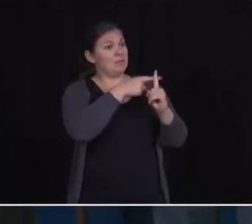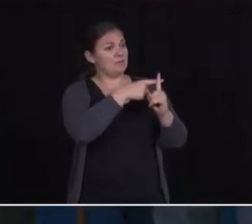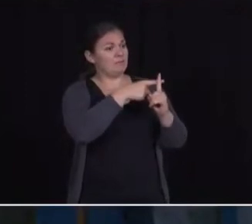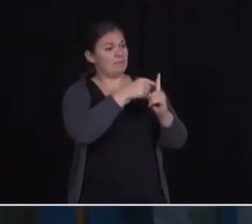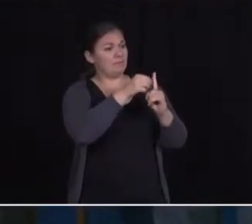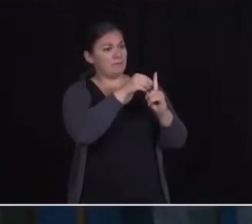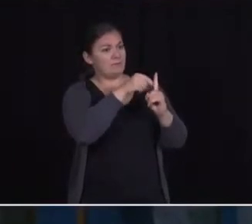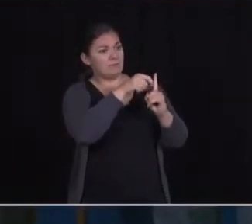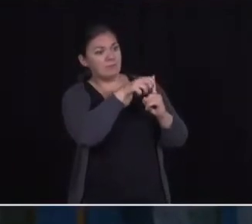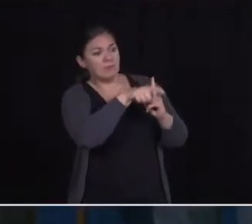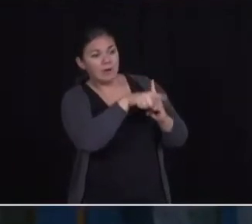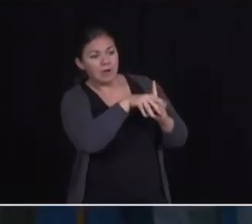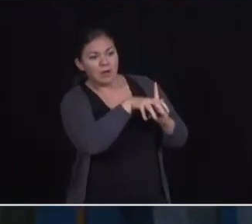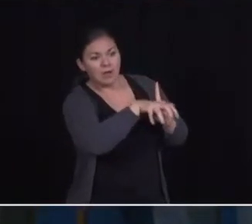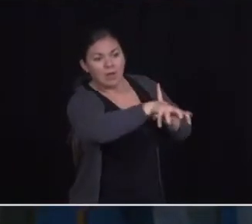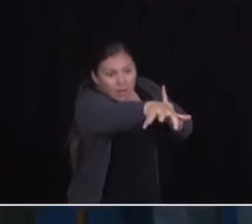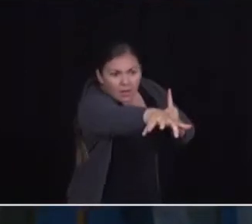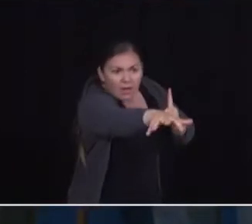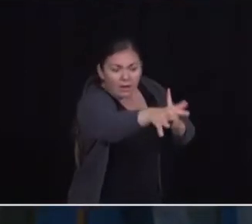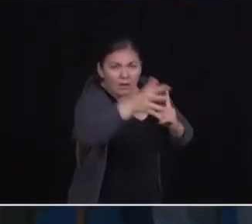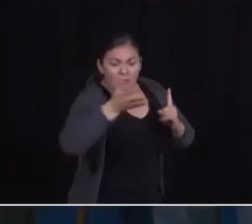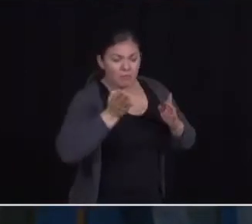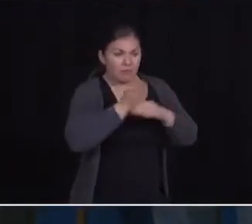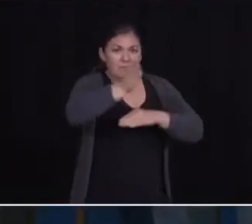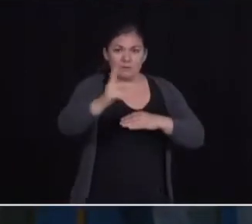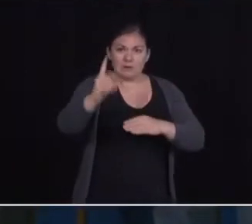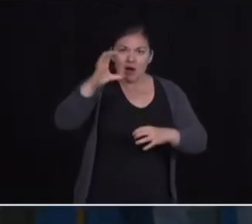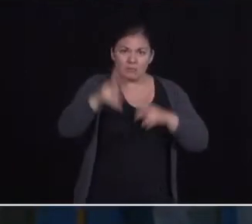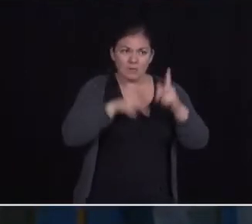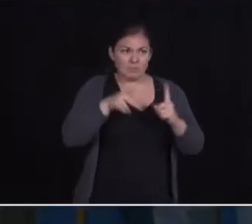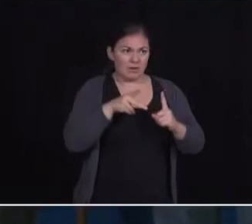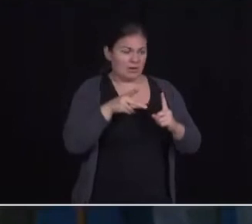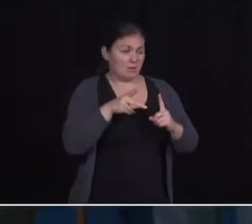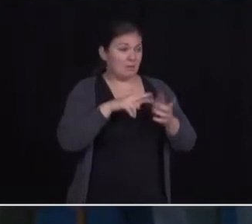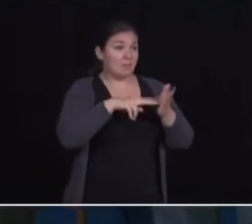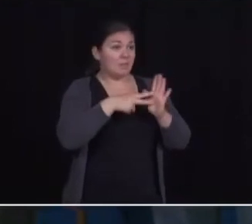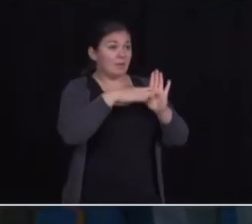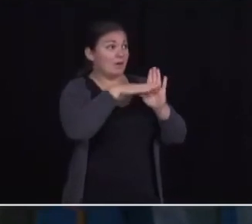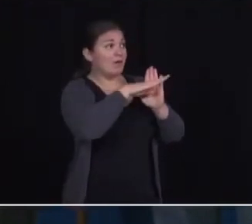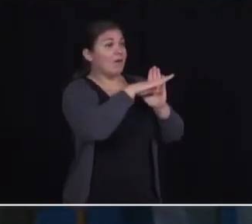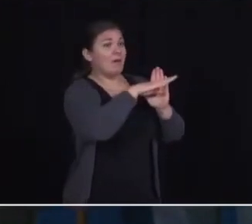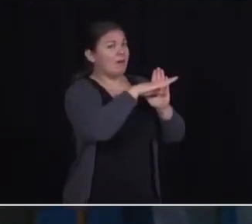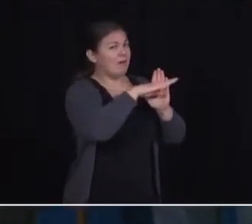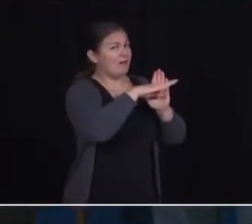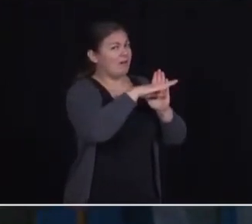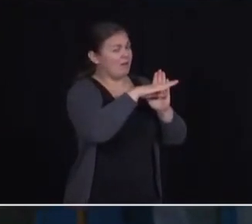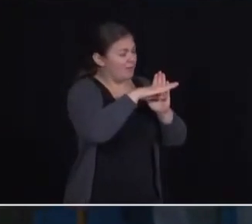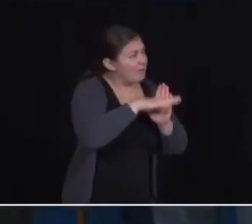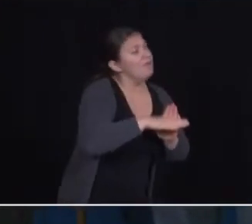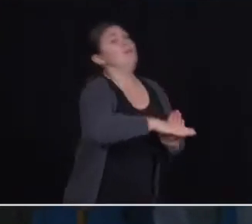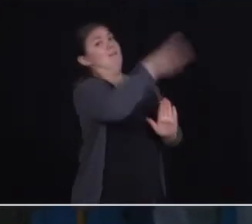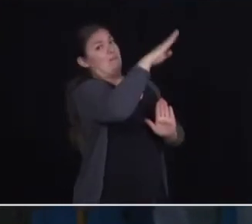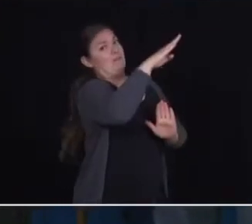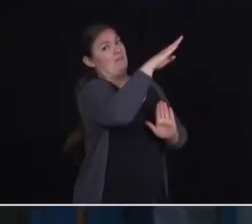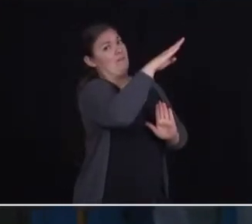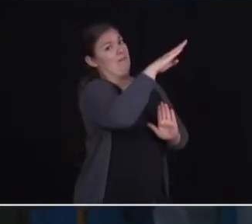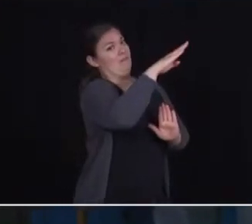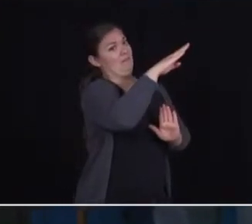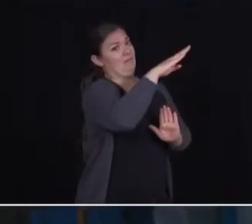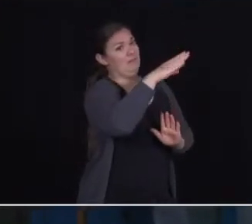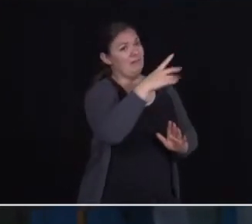just growing, it's growing exponentially. Numbers have increased significantly, and we need to take action now and